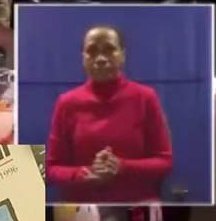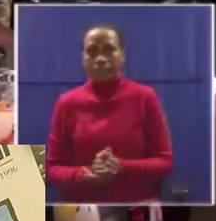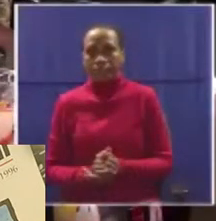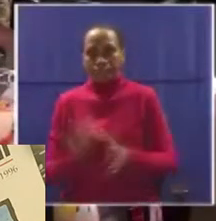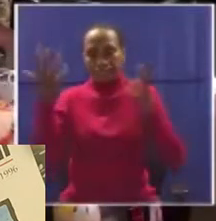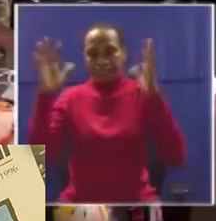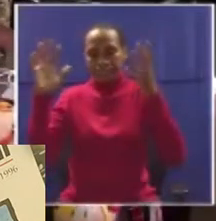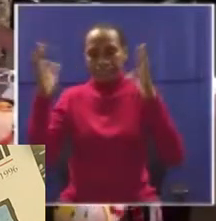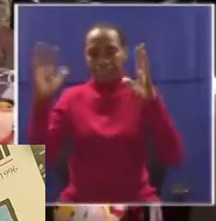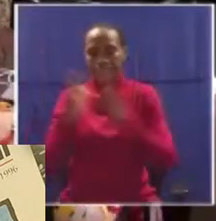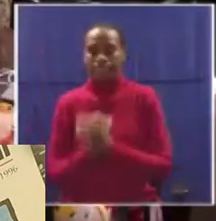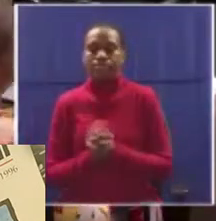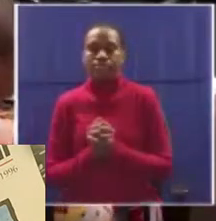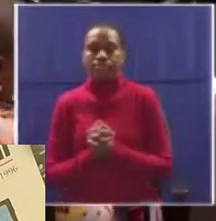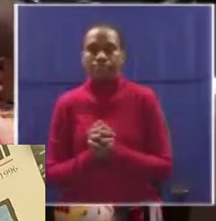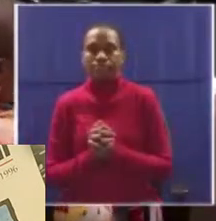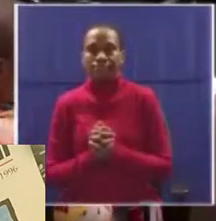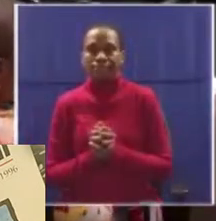foreign